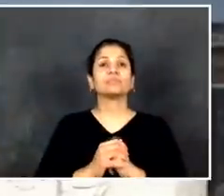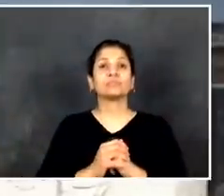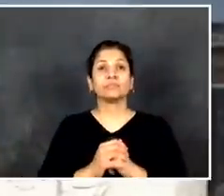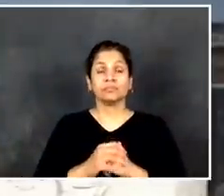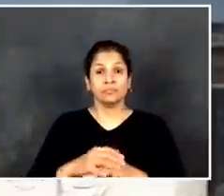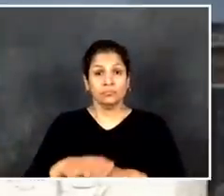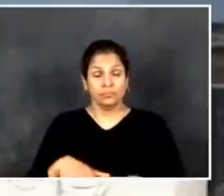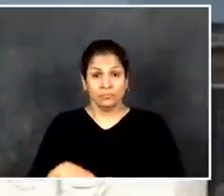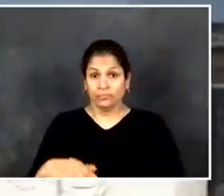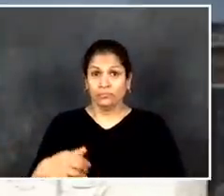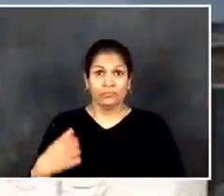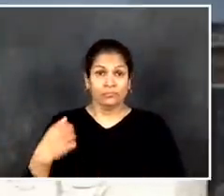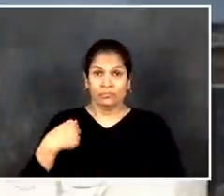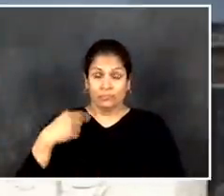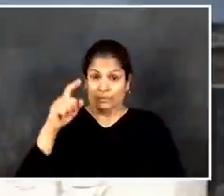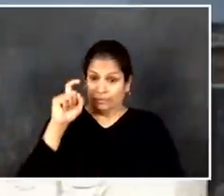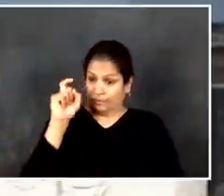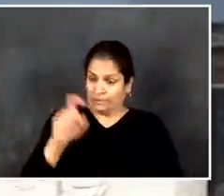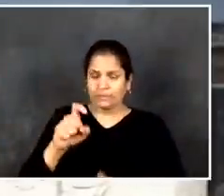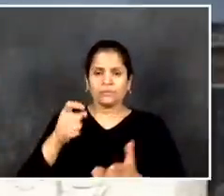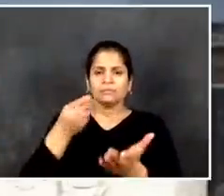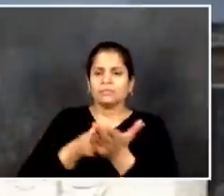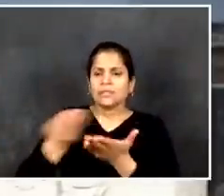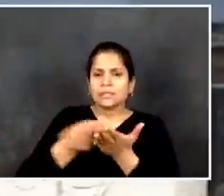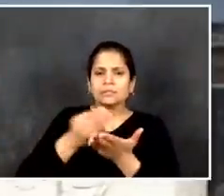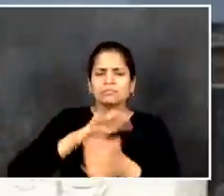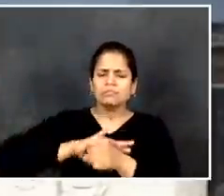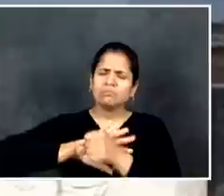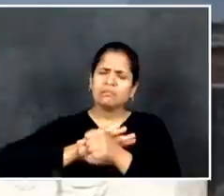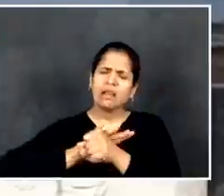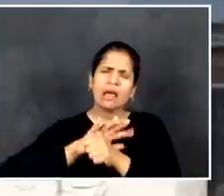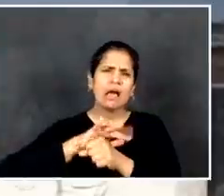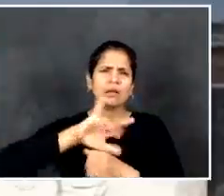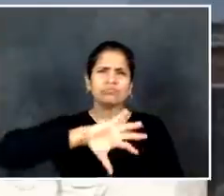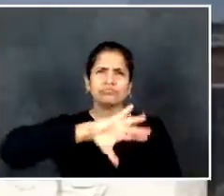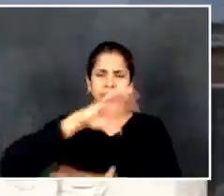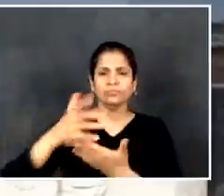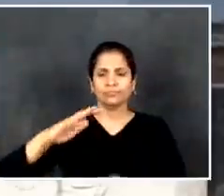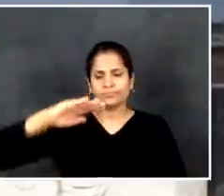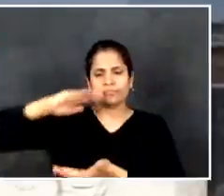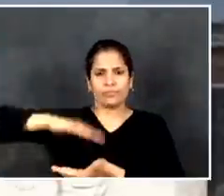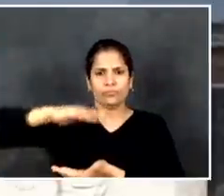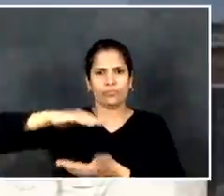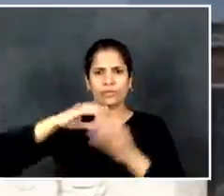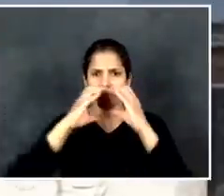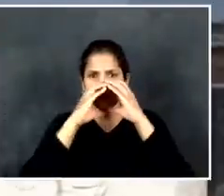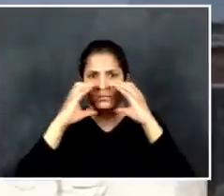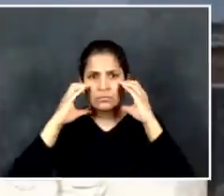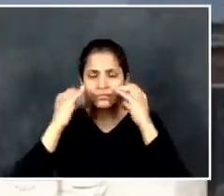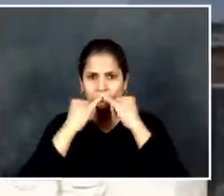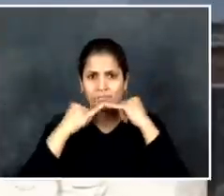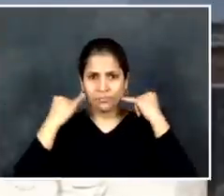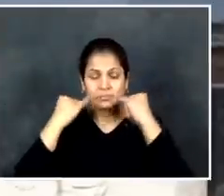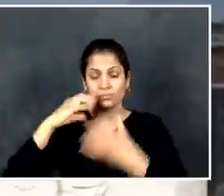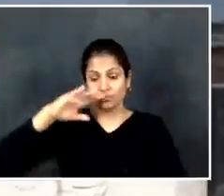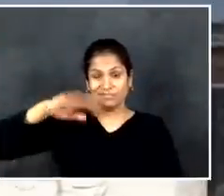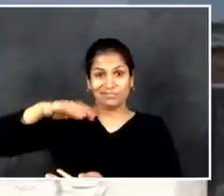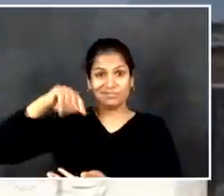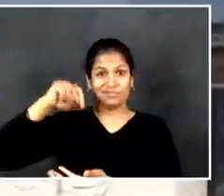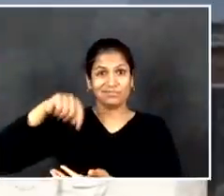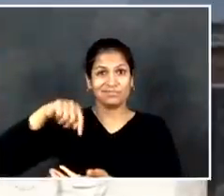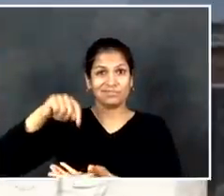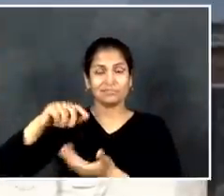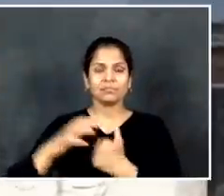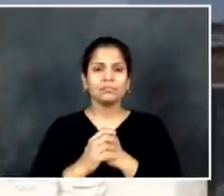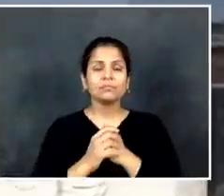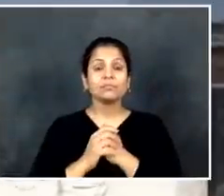the future. So a number have come in. Some of those are going to be returned, obviously, when the crisis really is over and we're